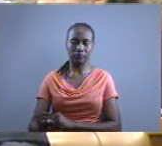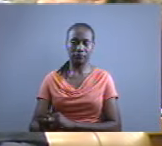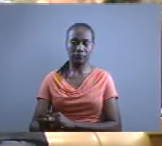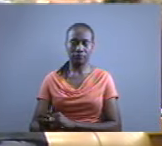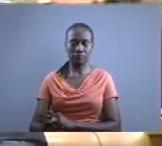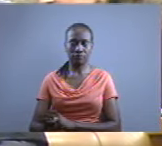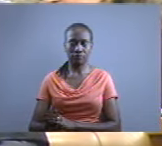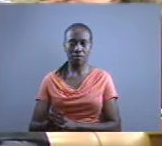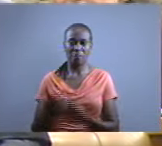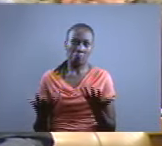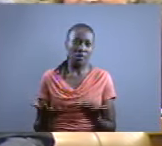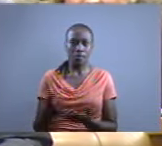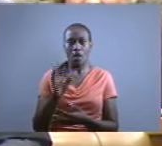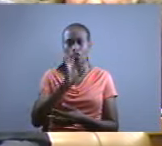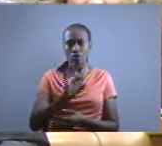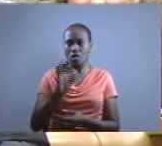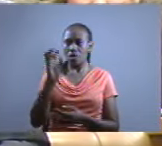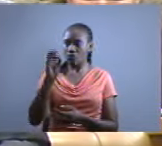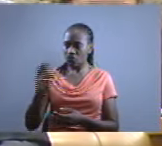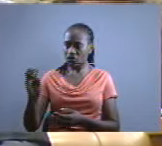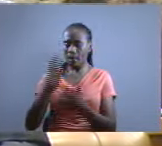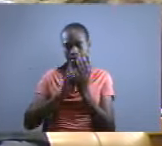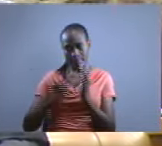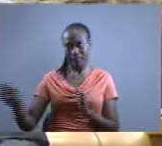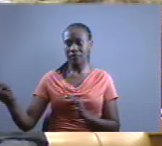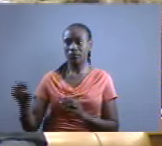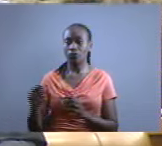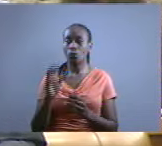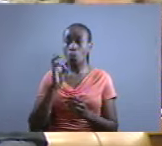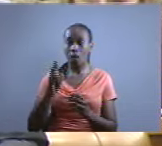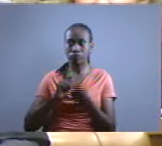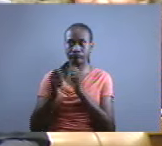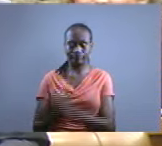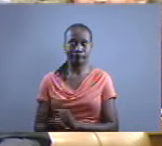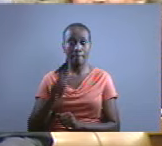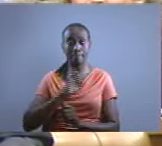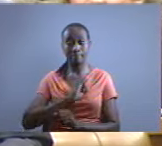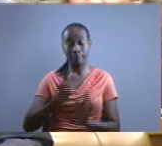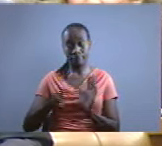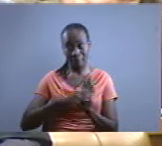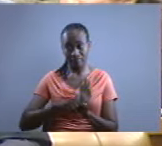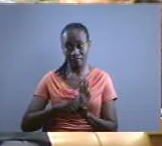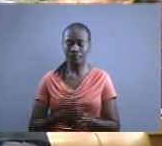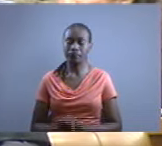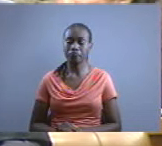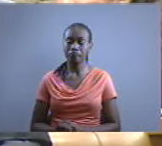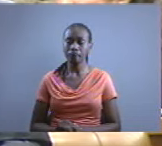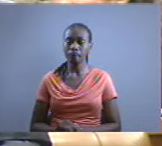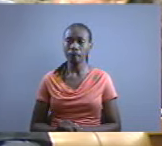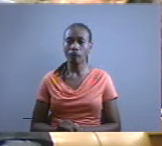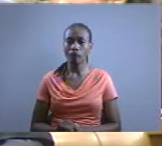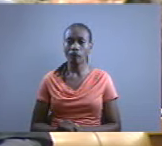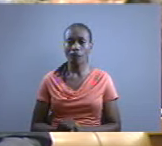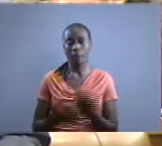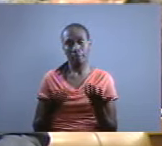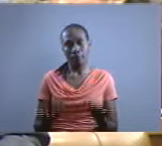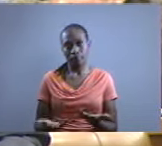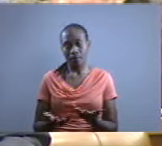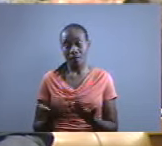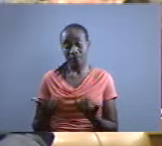some 300 million is going to go missing in the shortened tour. On a lighter note,